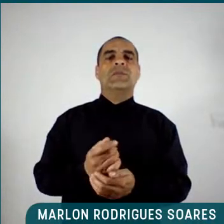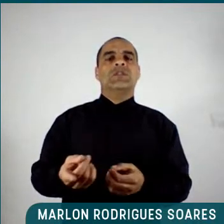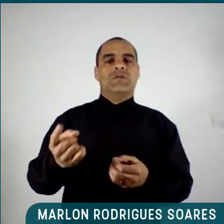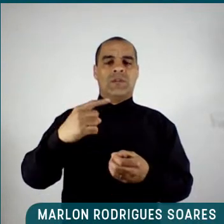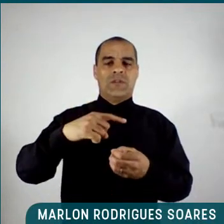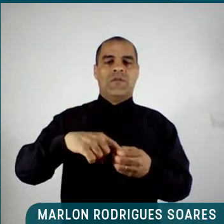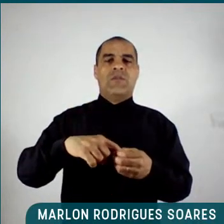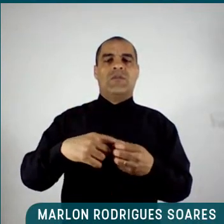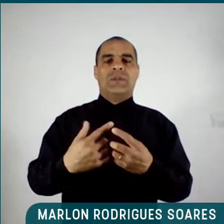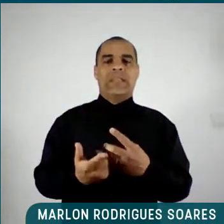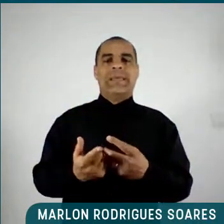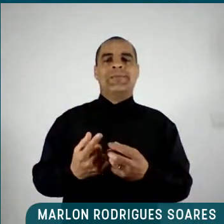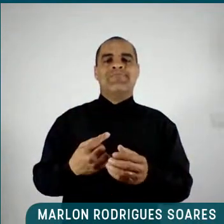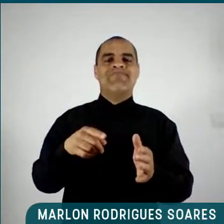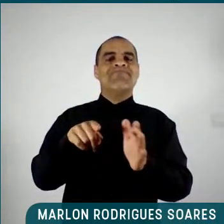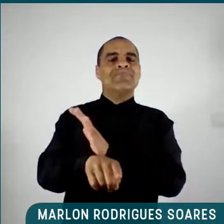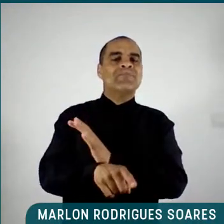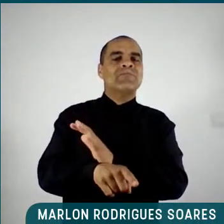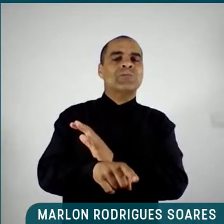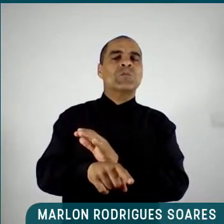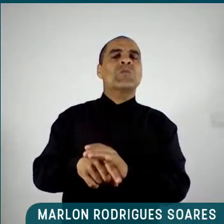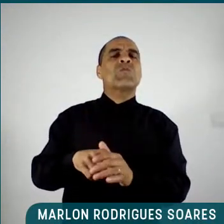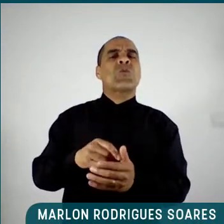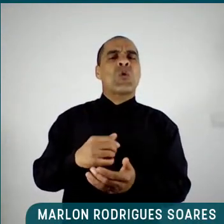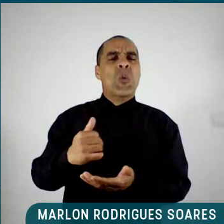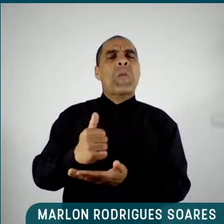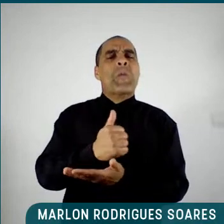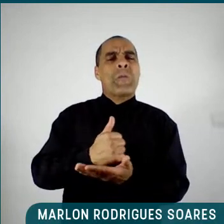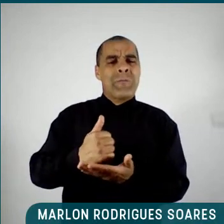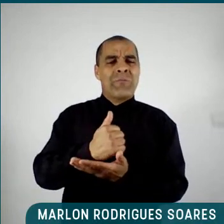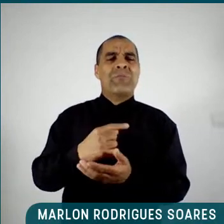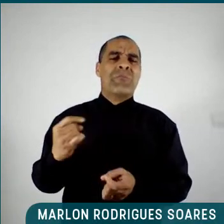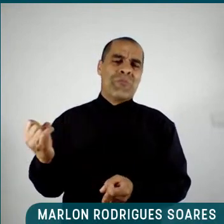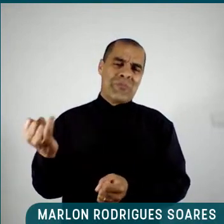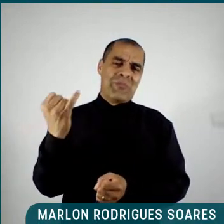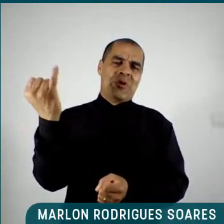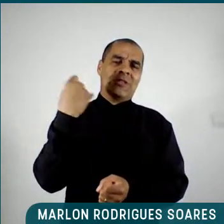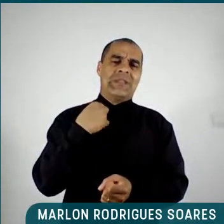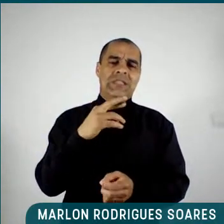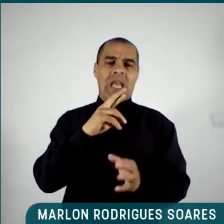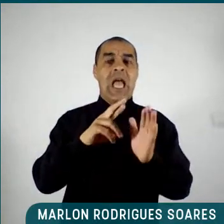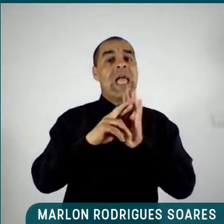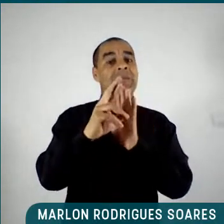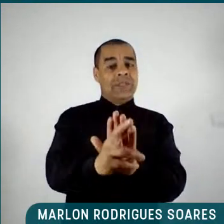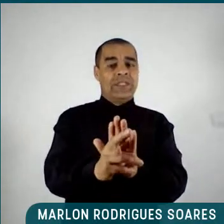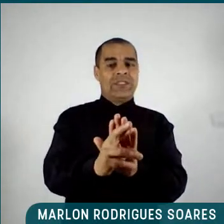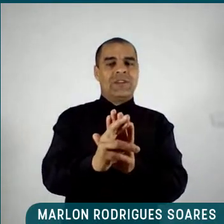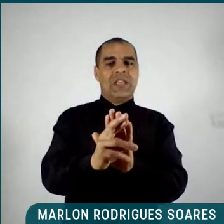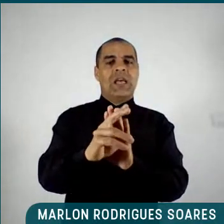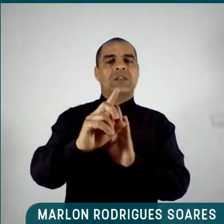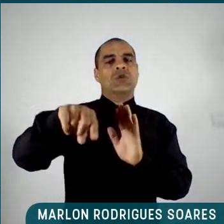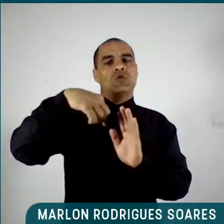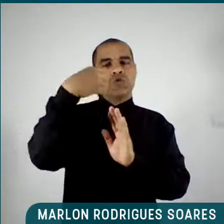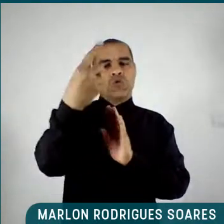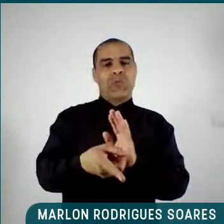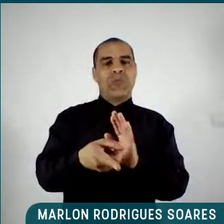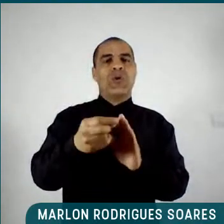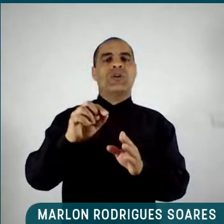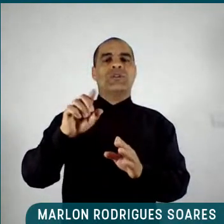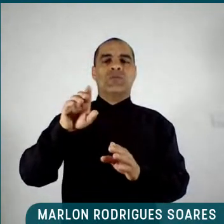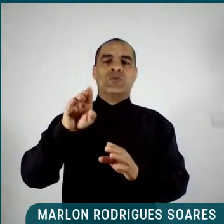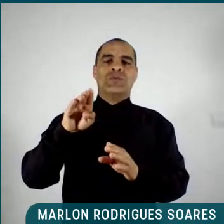We are going to go back to this issue, but I think that but one thing that you talked